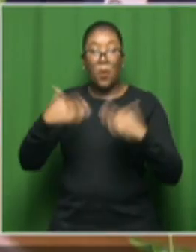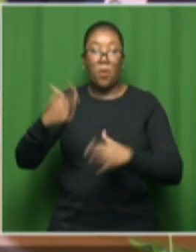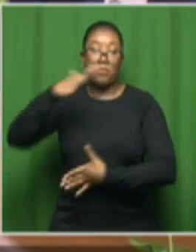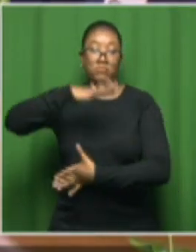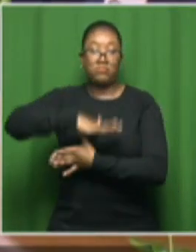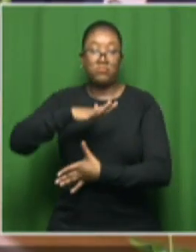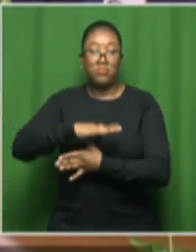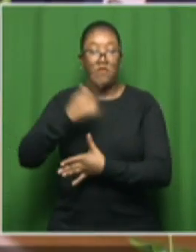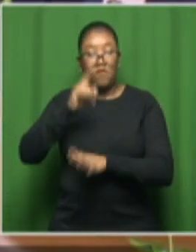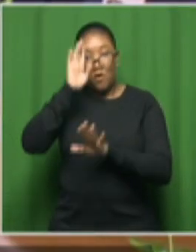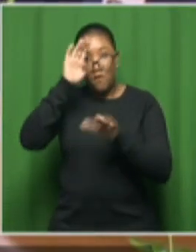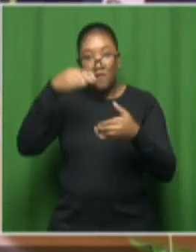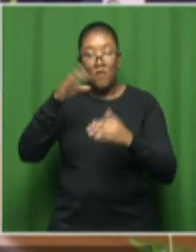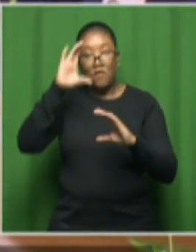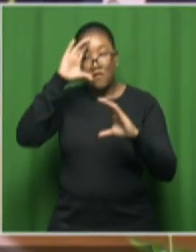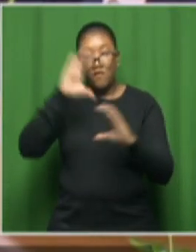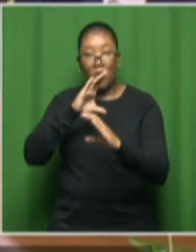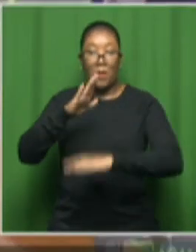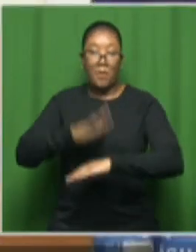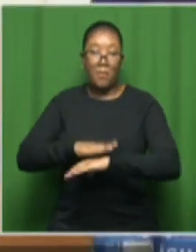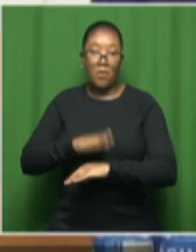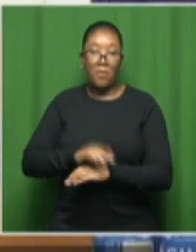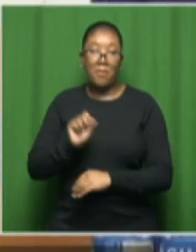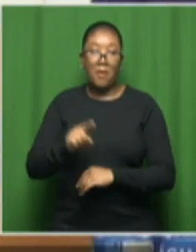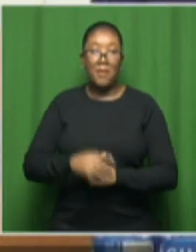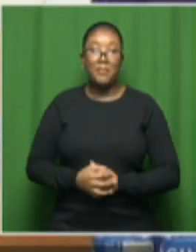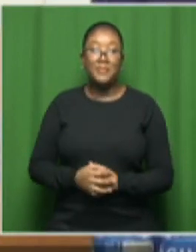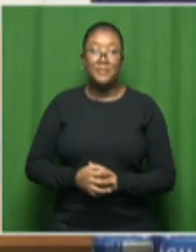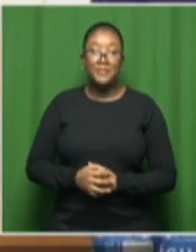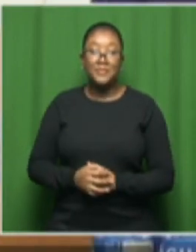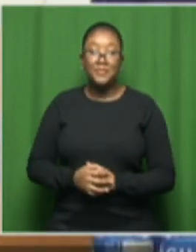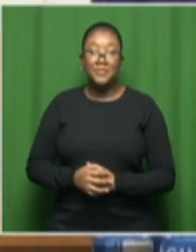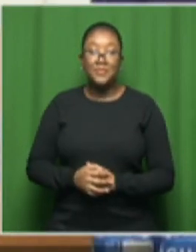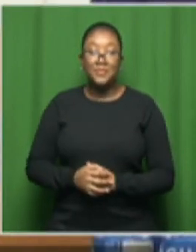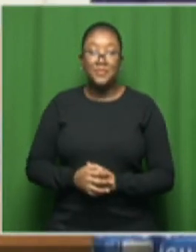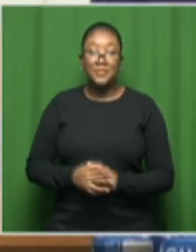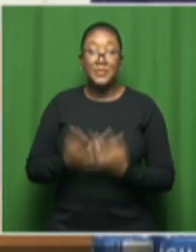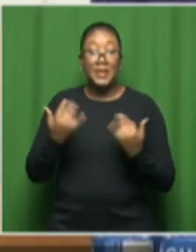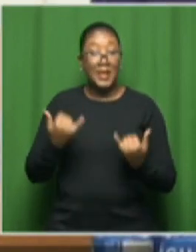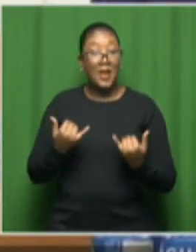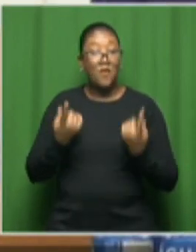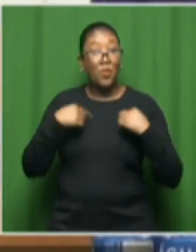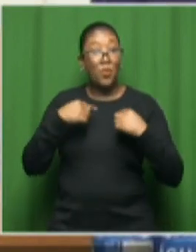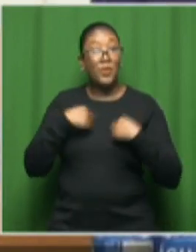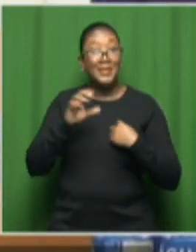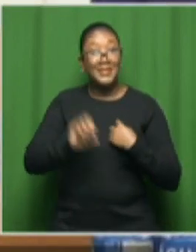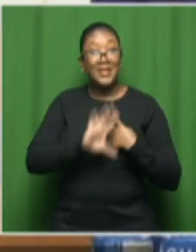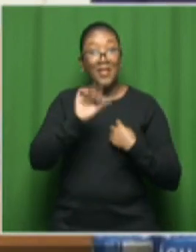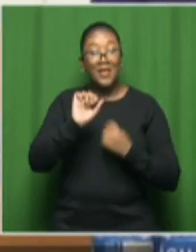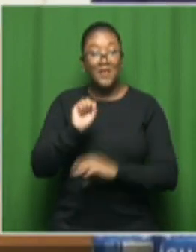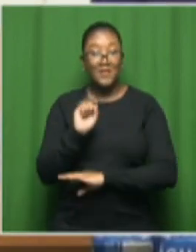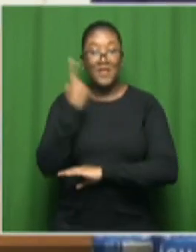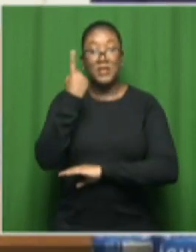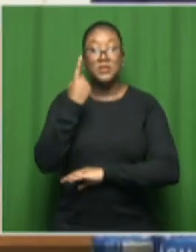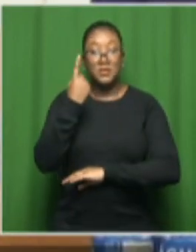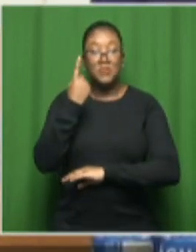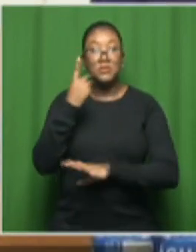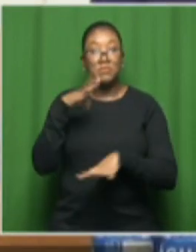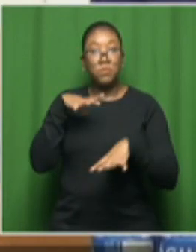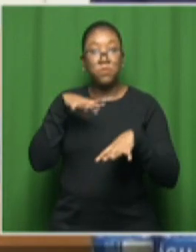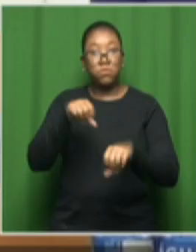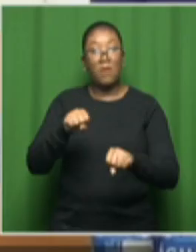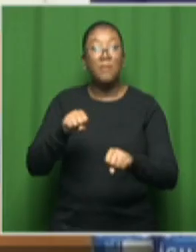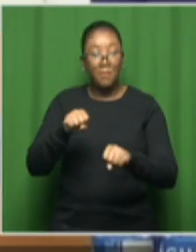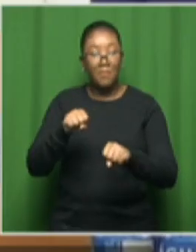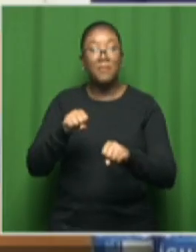group. We will be the first to host a G20 on the African